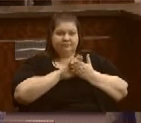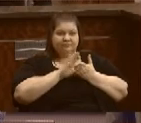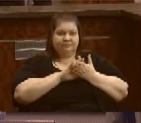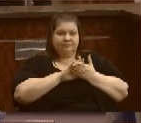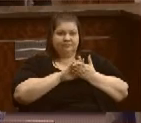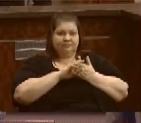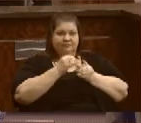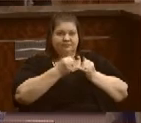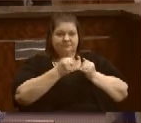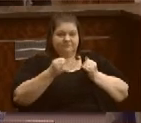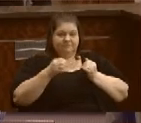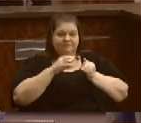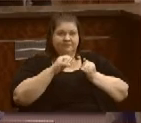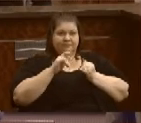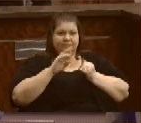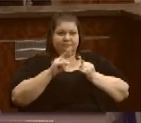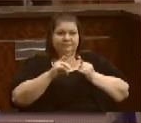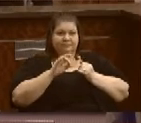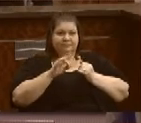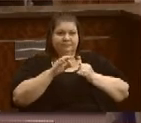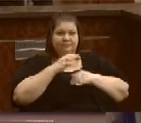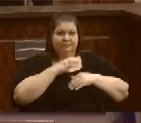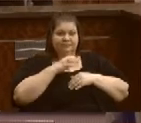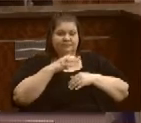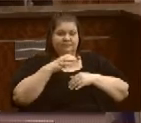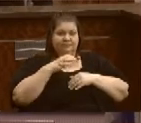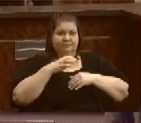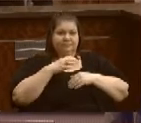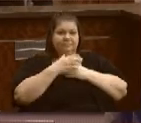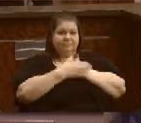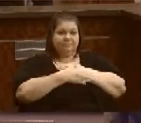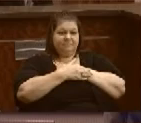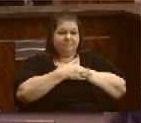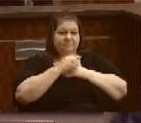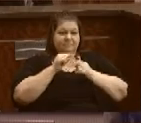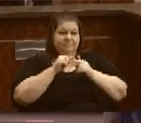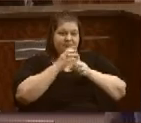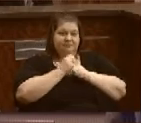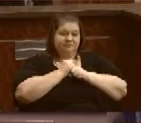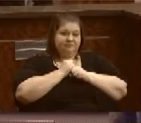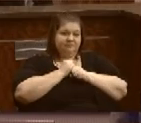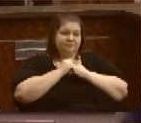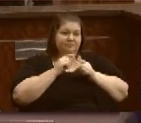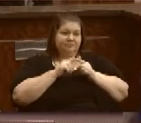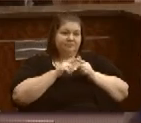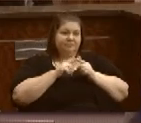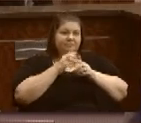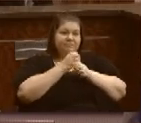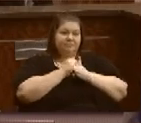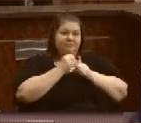of the Council for Prince George's County. Responses were received from the following agencies.